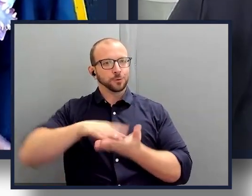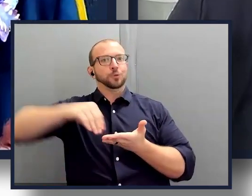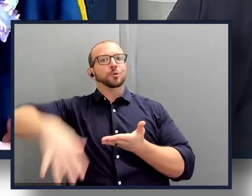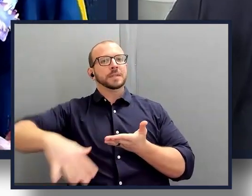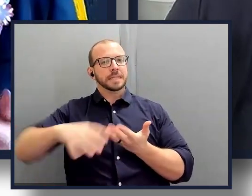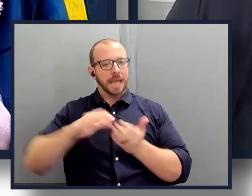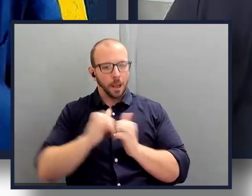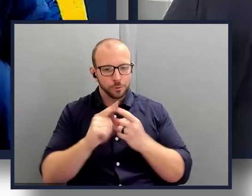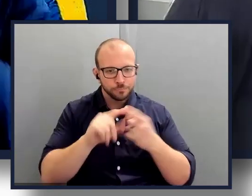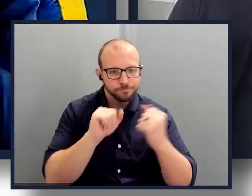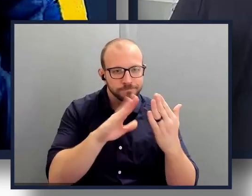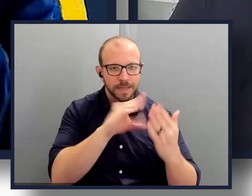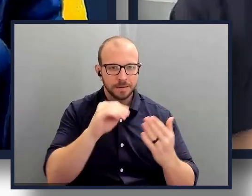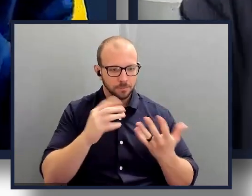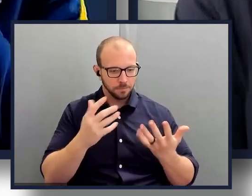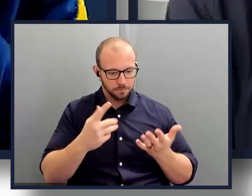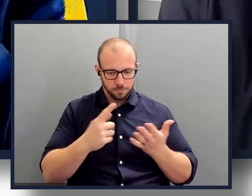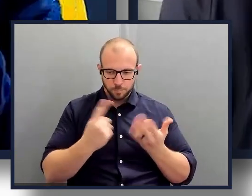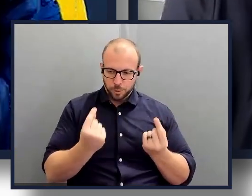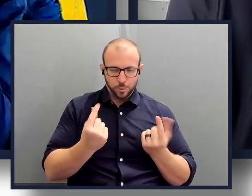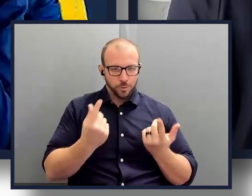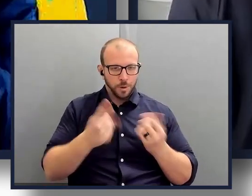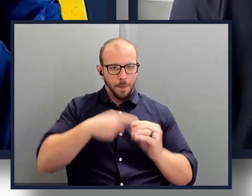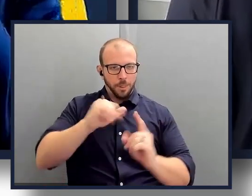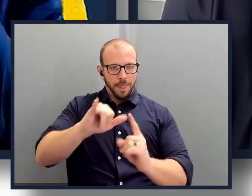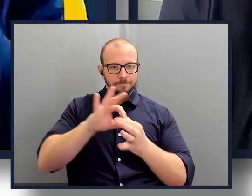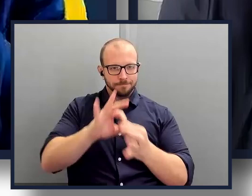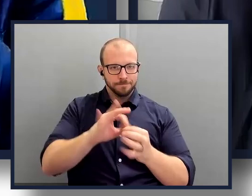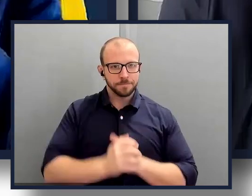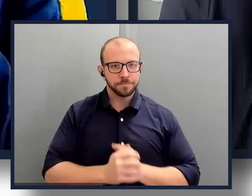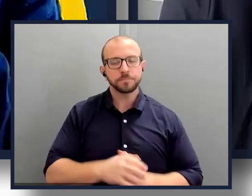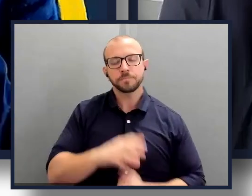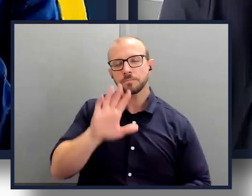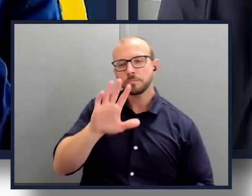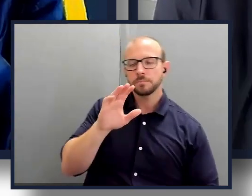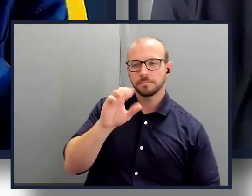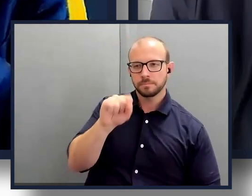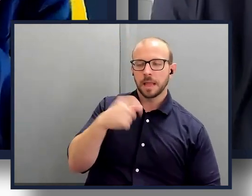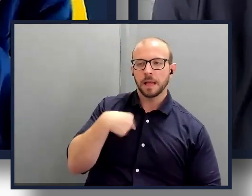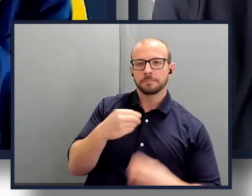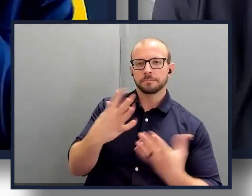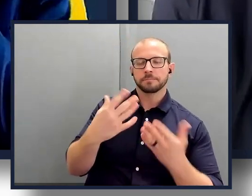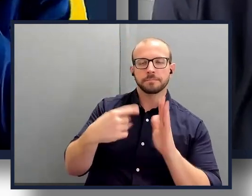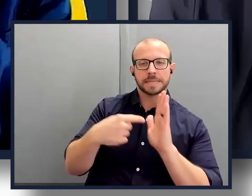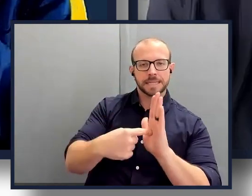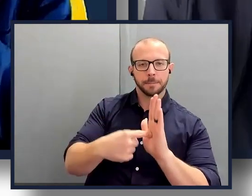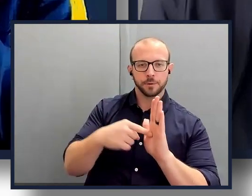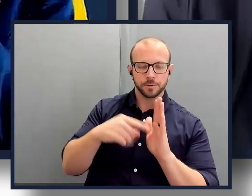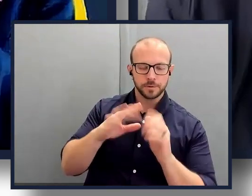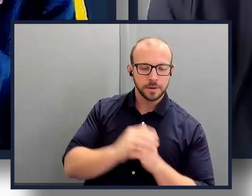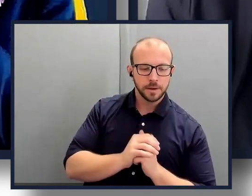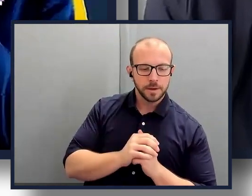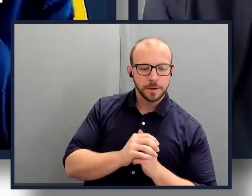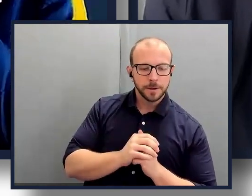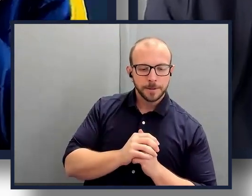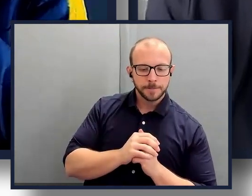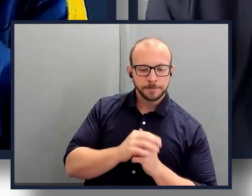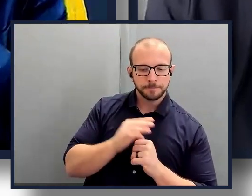and methods? Yeah. So let me give you some examples first. So prior